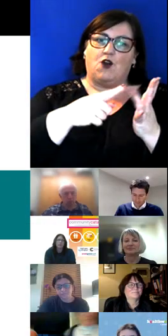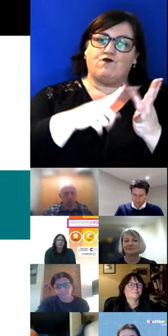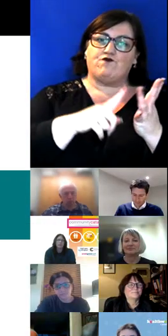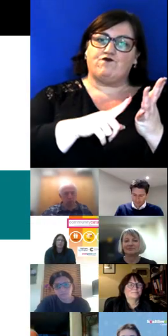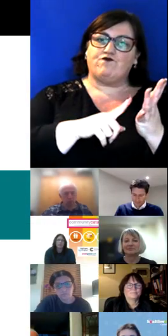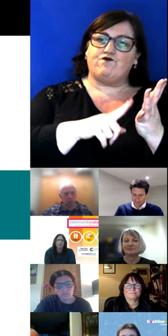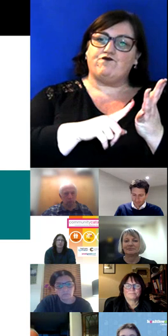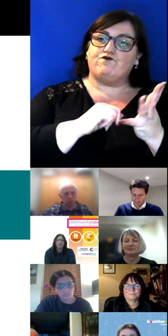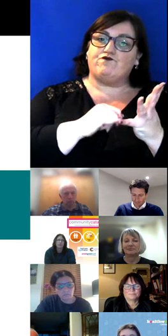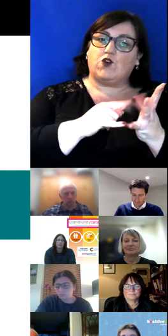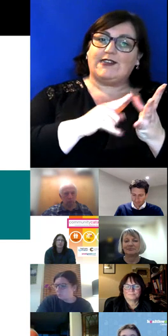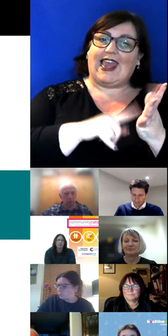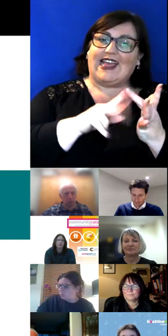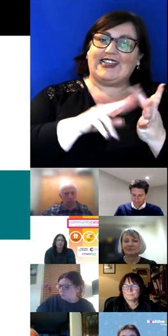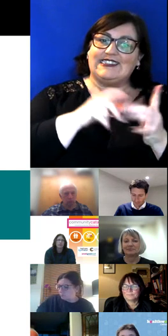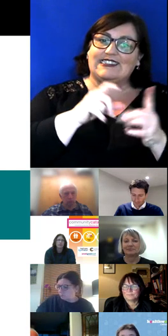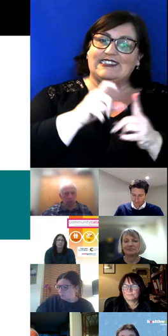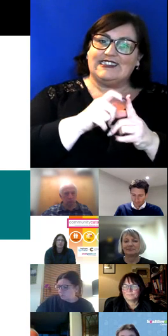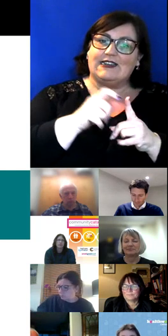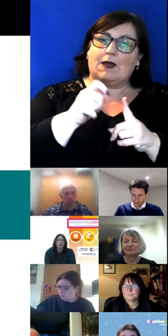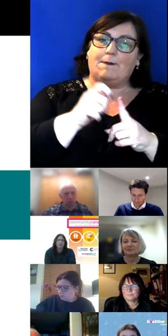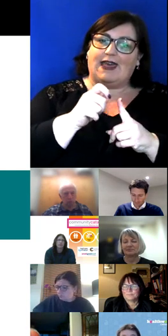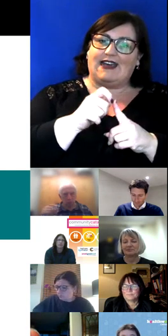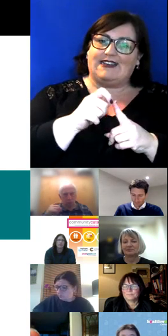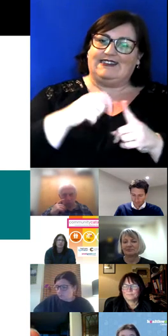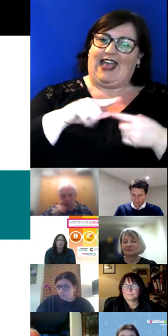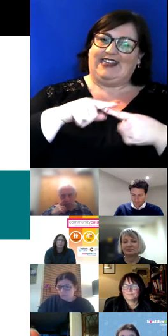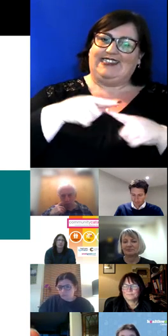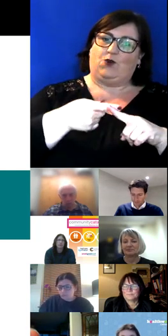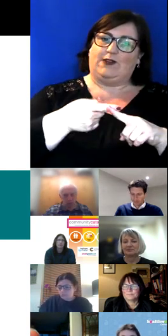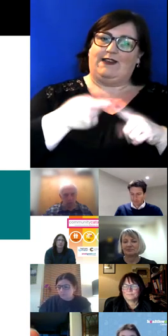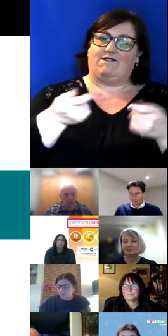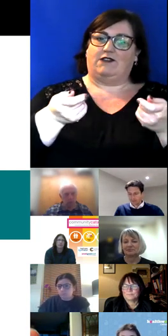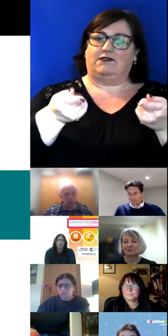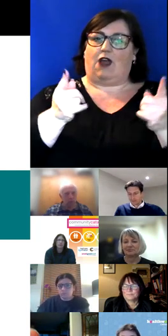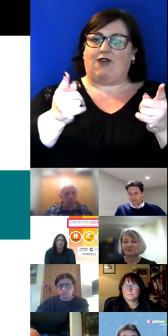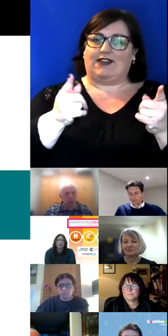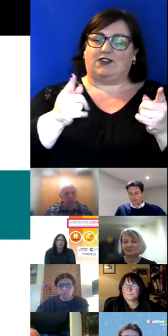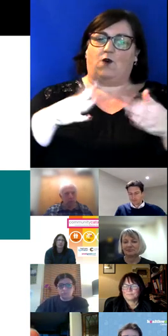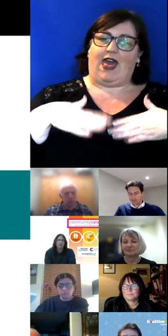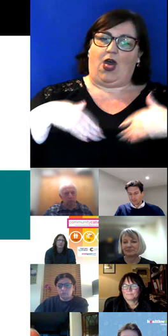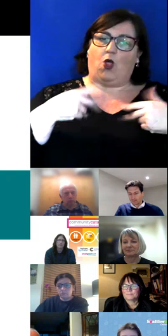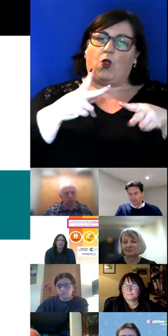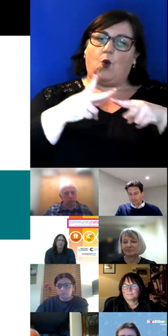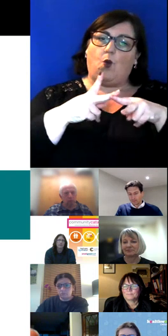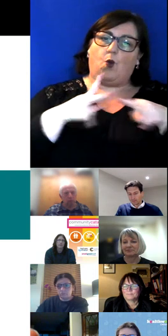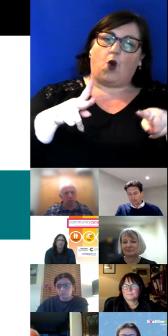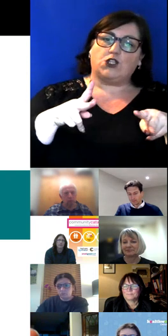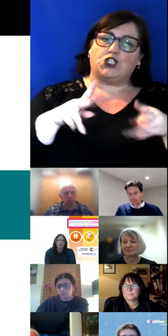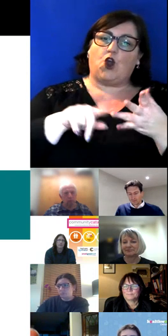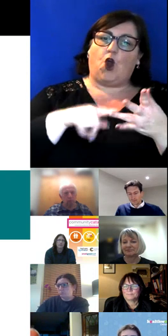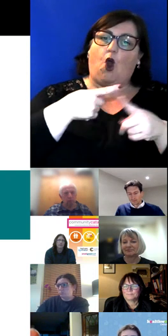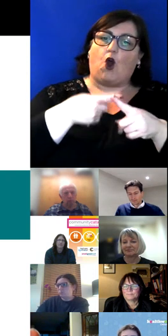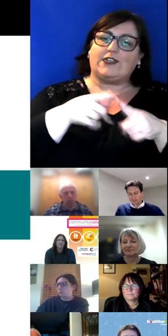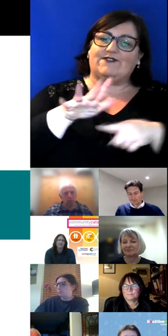of Healthwatch Oxfordshire, and I'm going to be chairing the meeting, the event this afternoon, or is it evening? It's evening, isn't